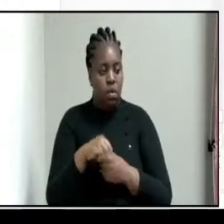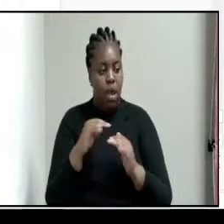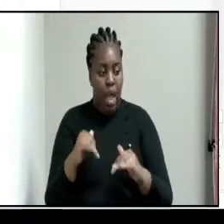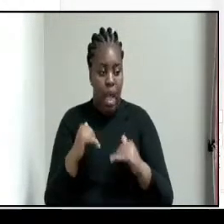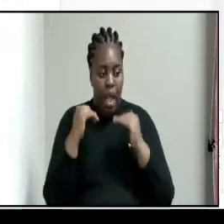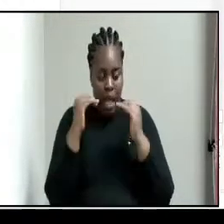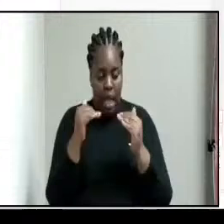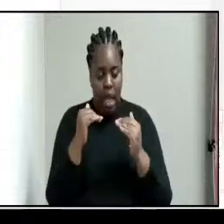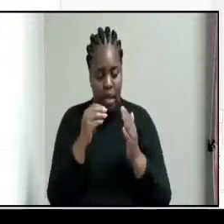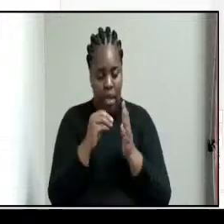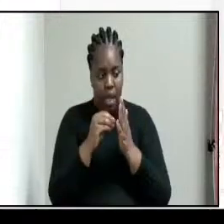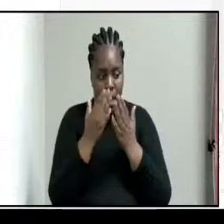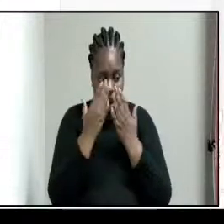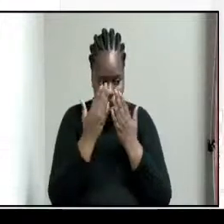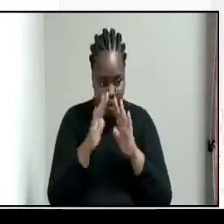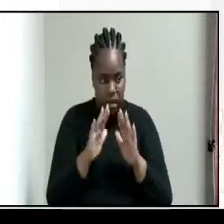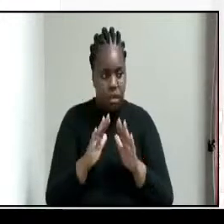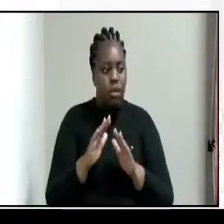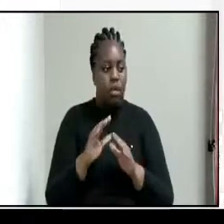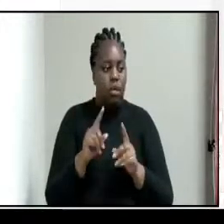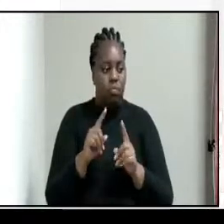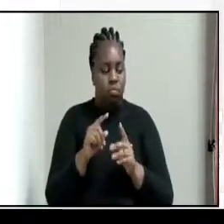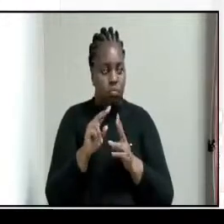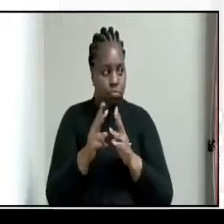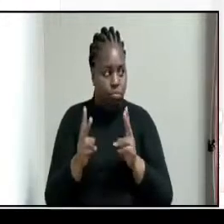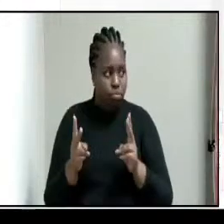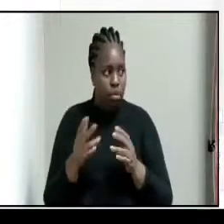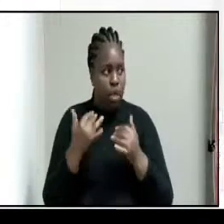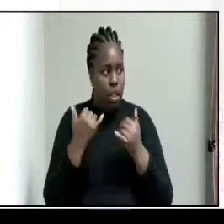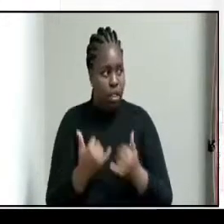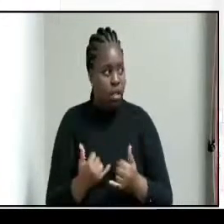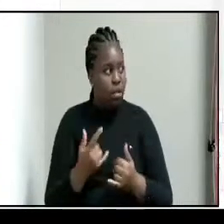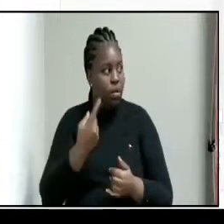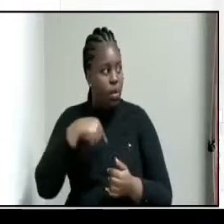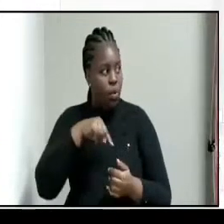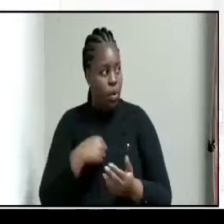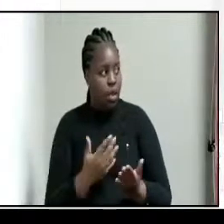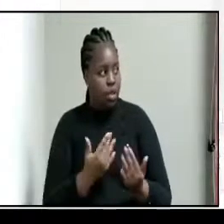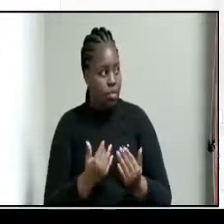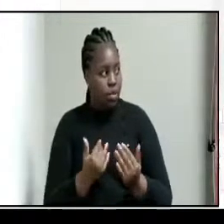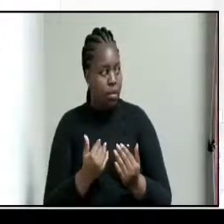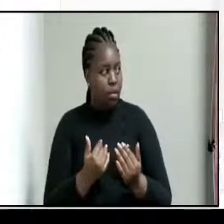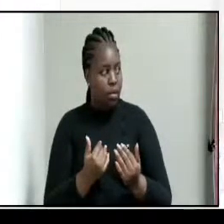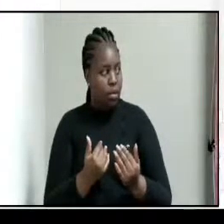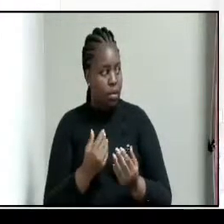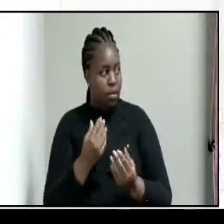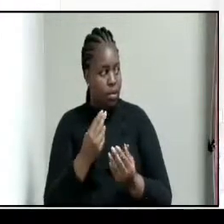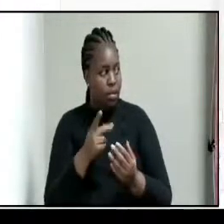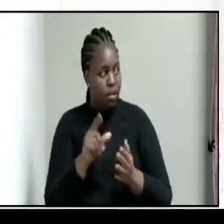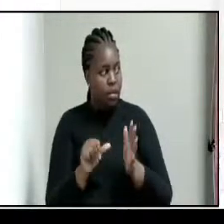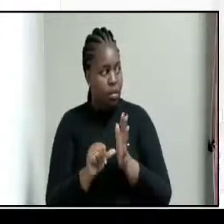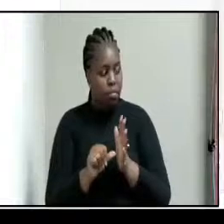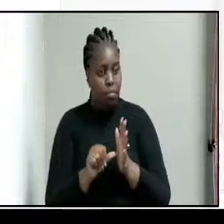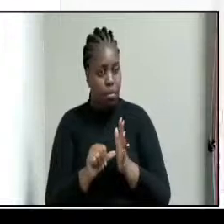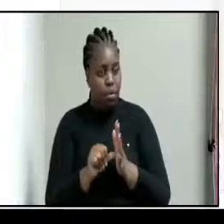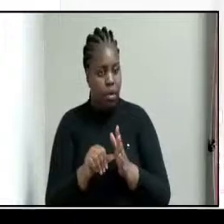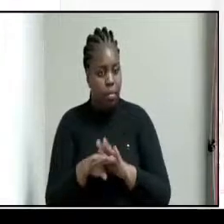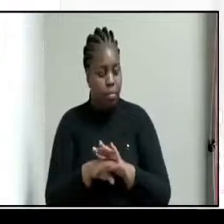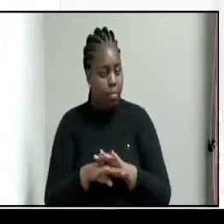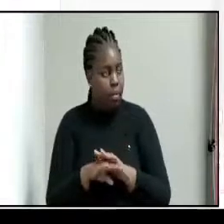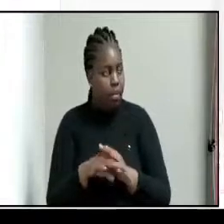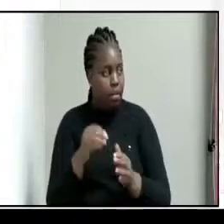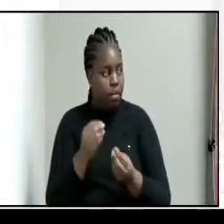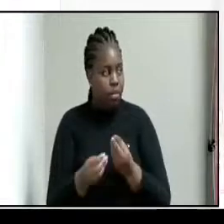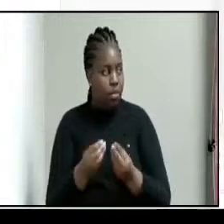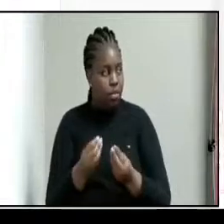learning, religious bodies, etc. And now, in respect to children's rights to food, it is key that the 4 basic